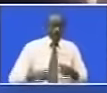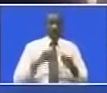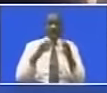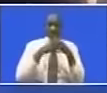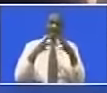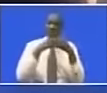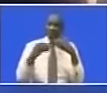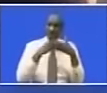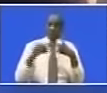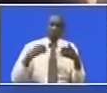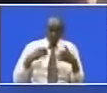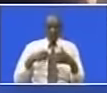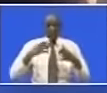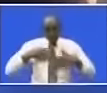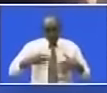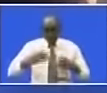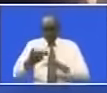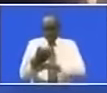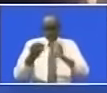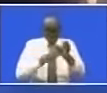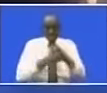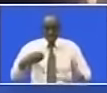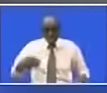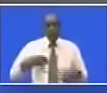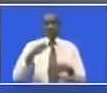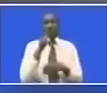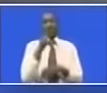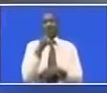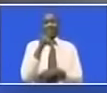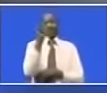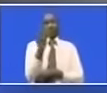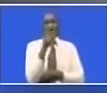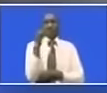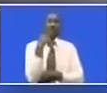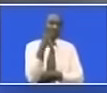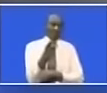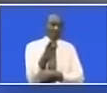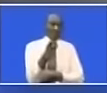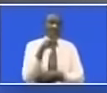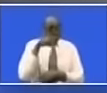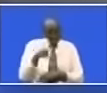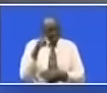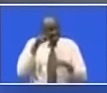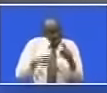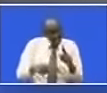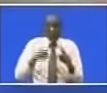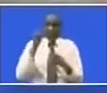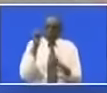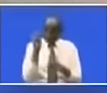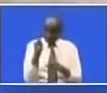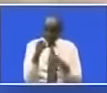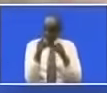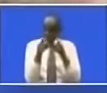$75,000 for a full set of albino body parts, according to a Red Cross report. It was not until this year that President